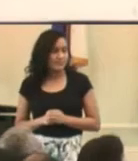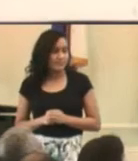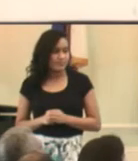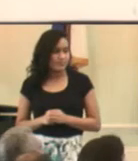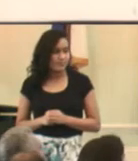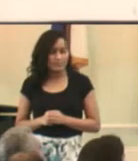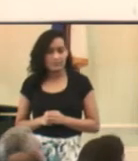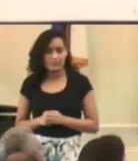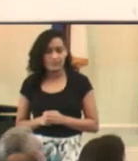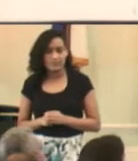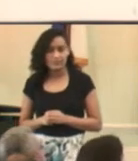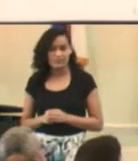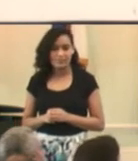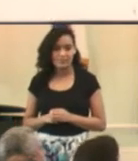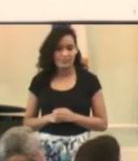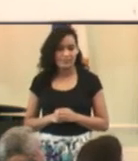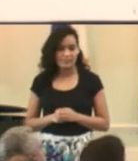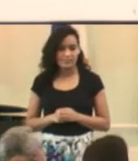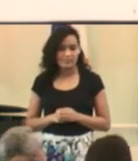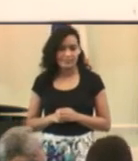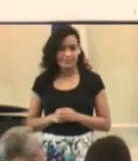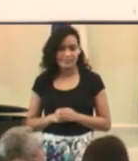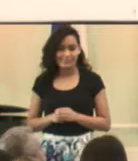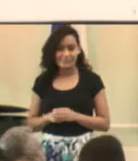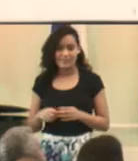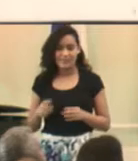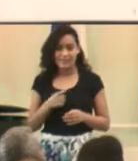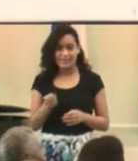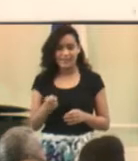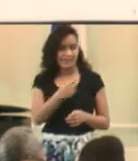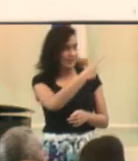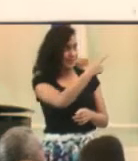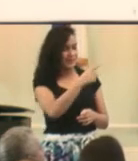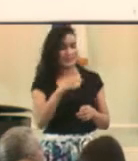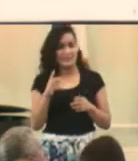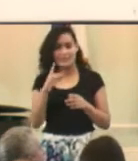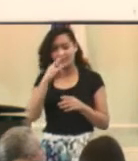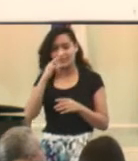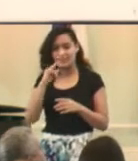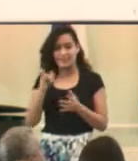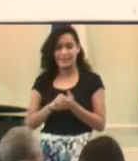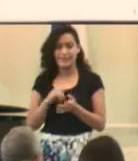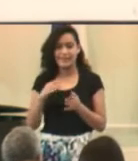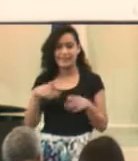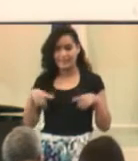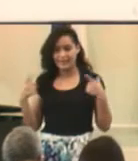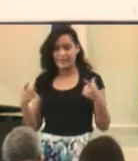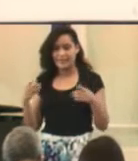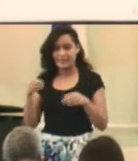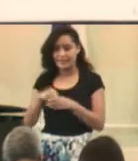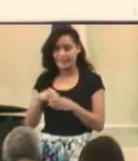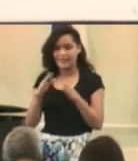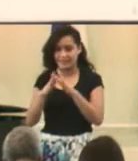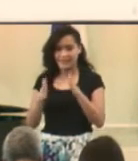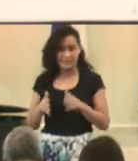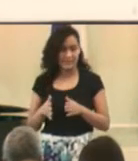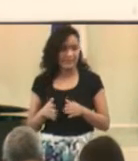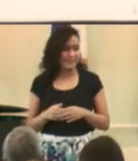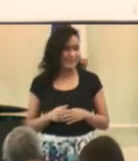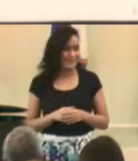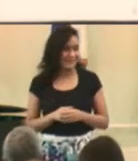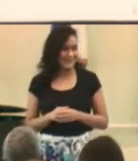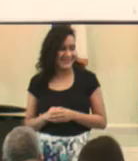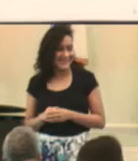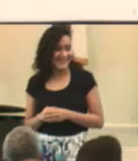Okay, so these are some of the children that live in that village. They're children just like you. Okay? And I used to be a child. Now I'm